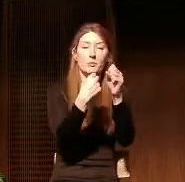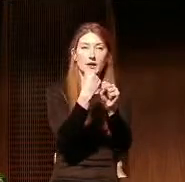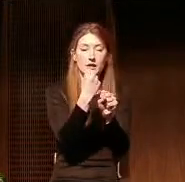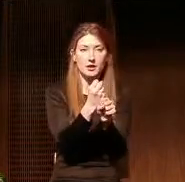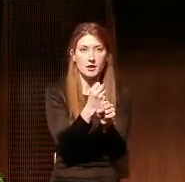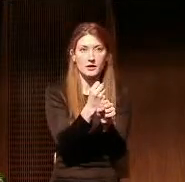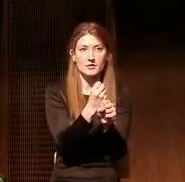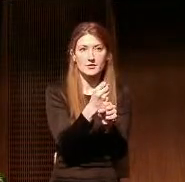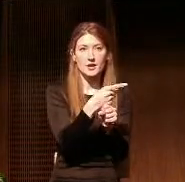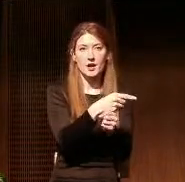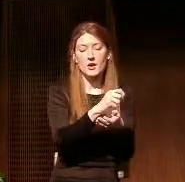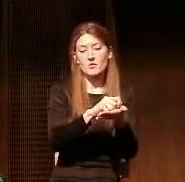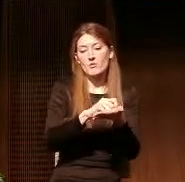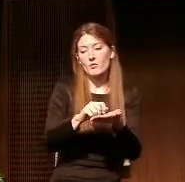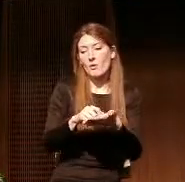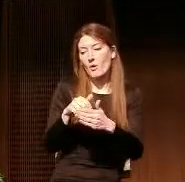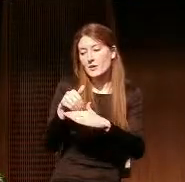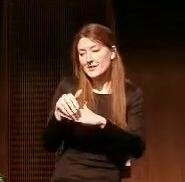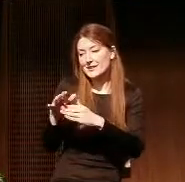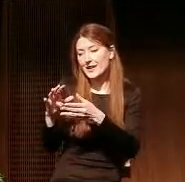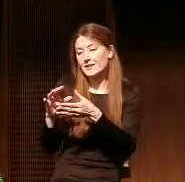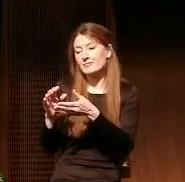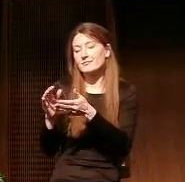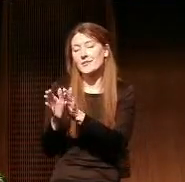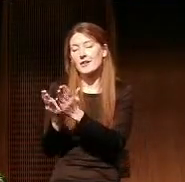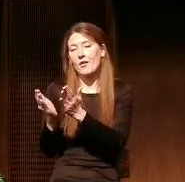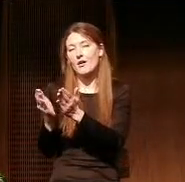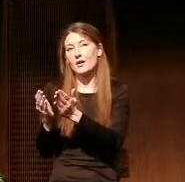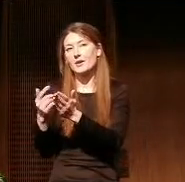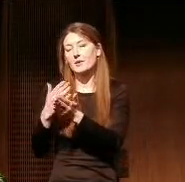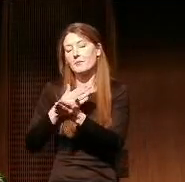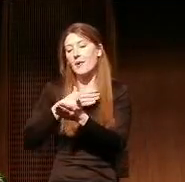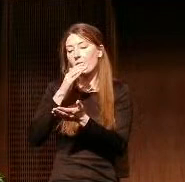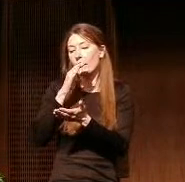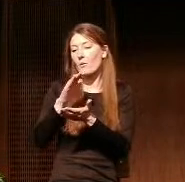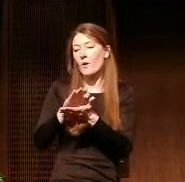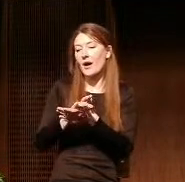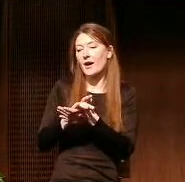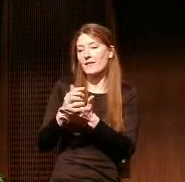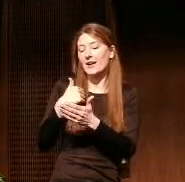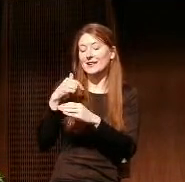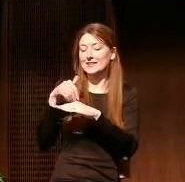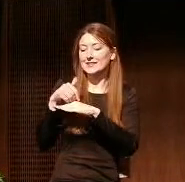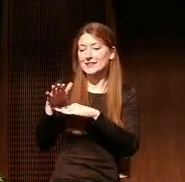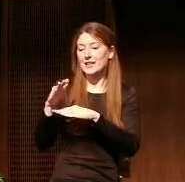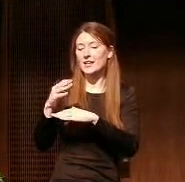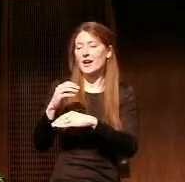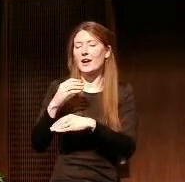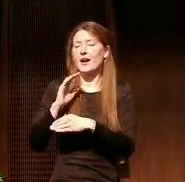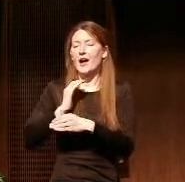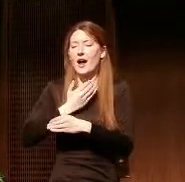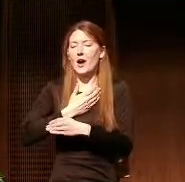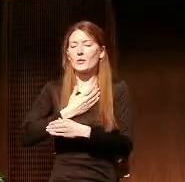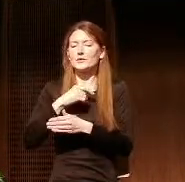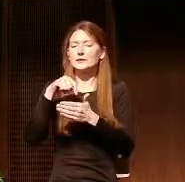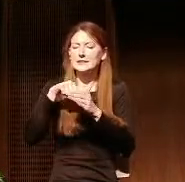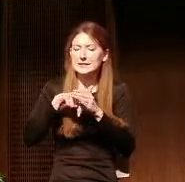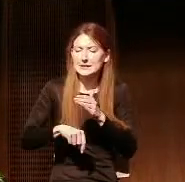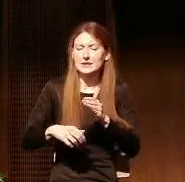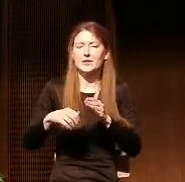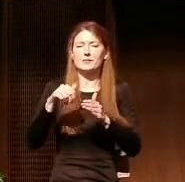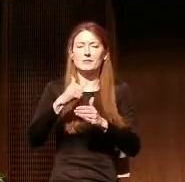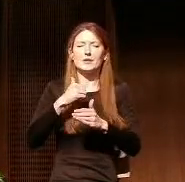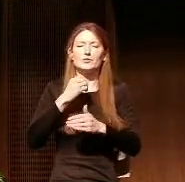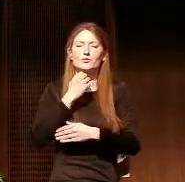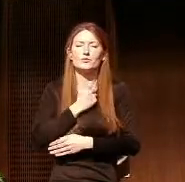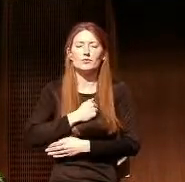And they wrote, "My wife and I would like to send our deepest condolences to the Yocham family and the Sunset